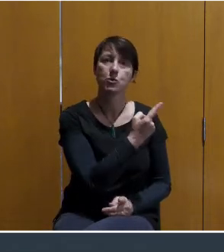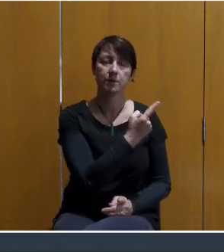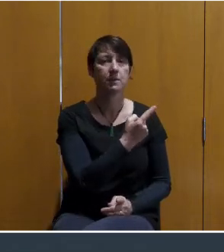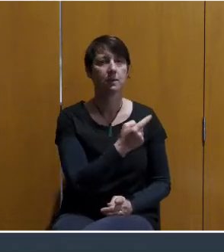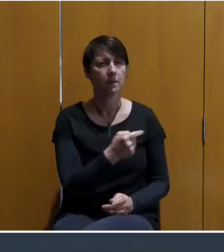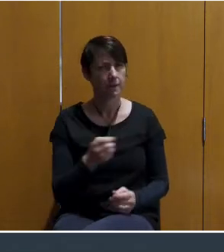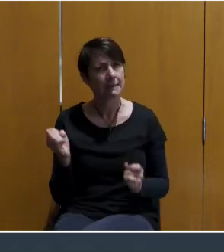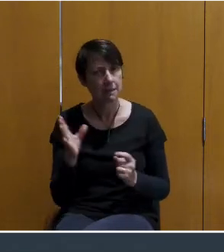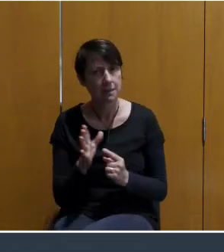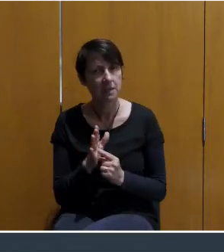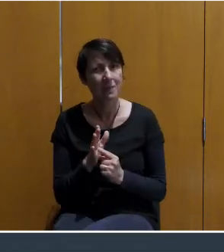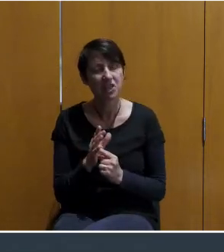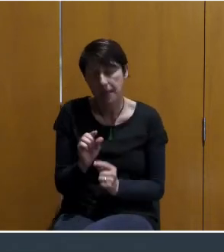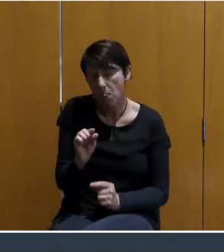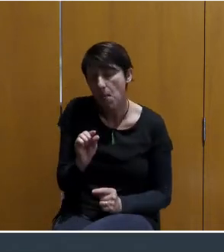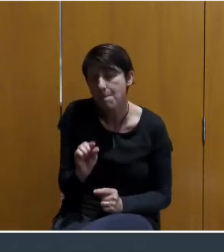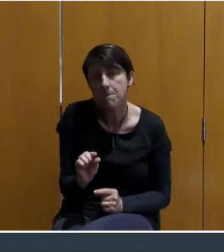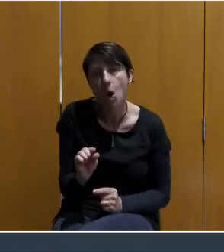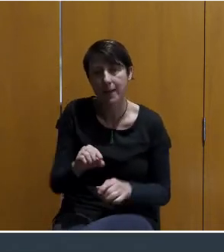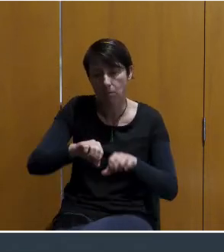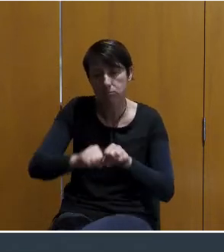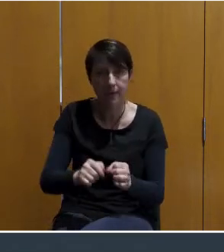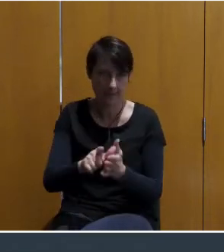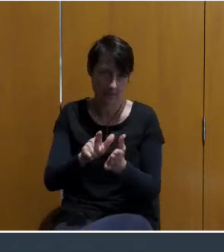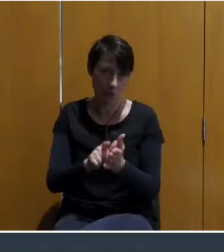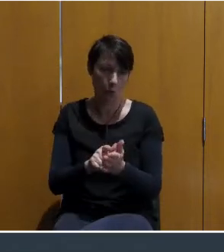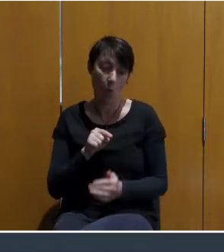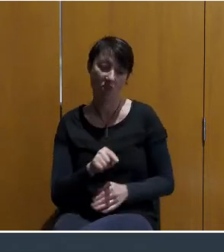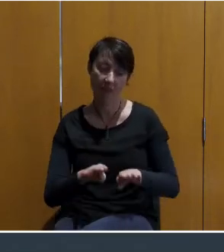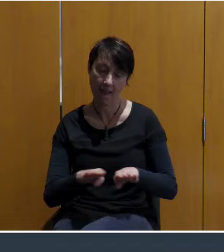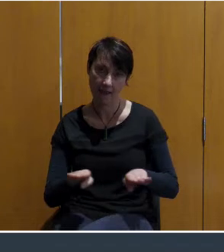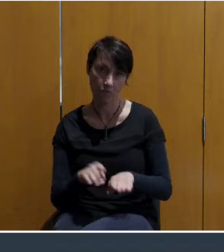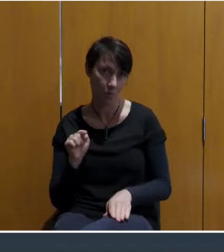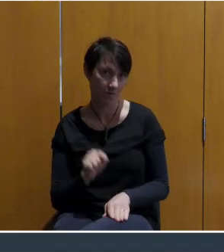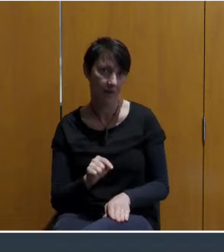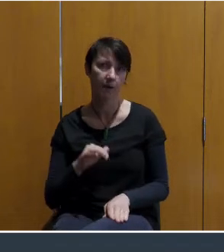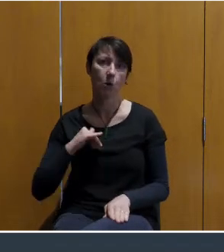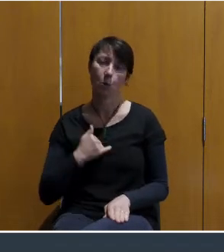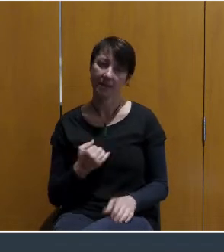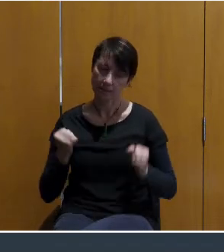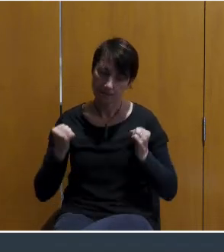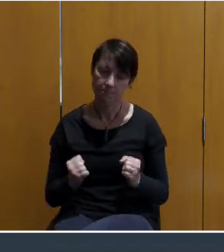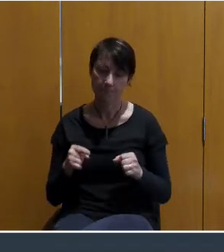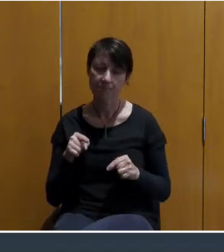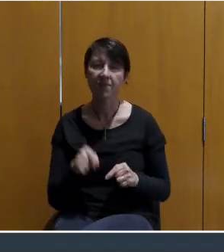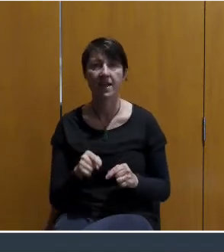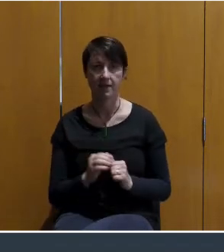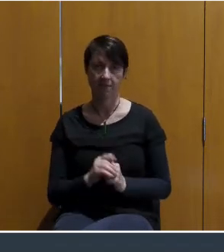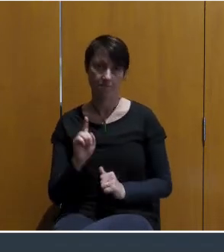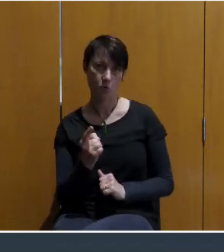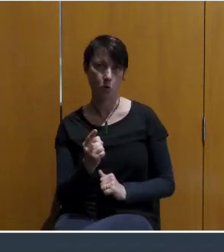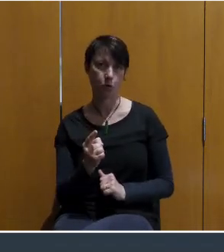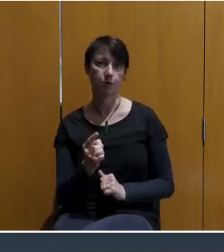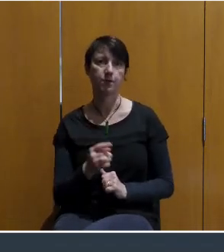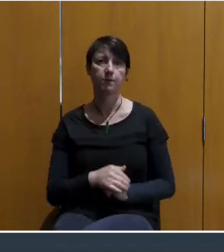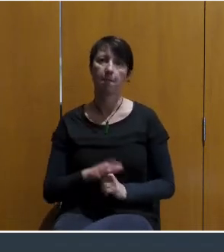level. You will not be changing anything. Thank you for giving me the opportunity to present my concerns,